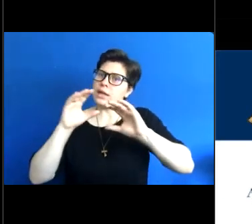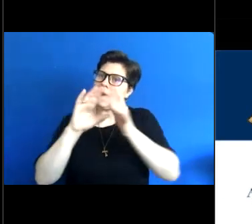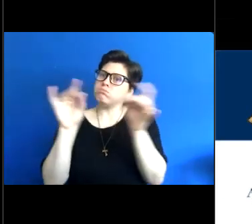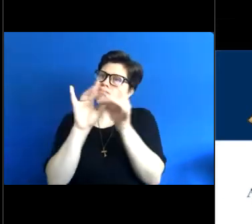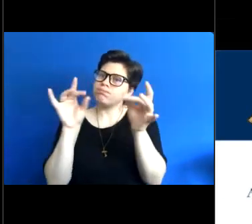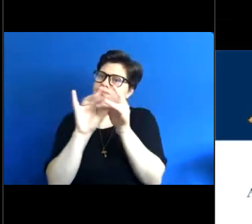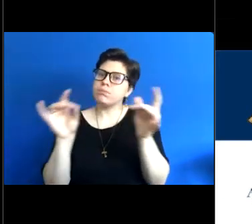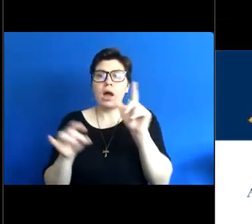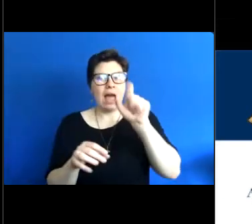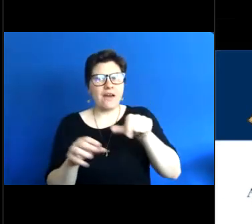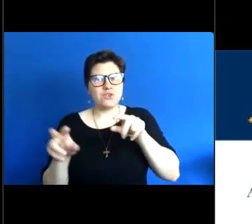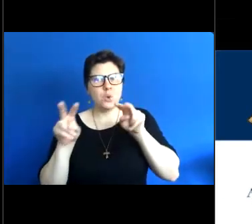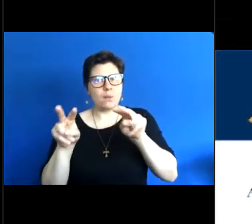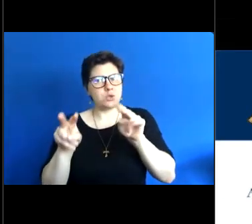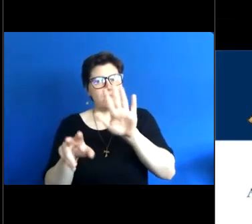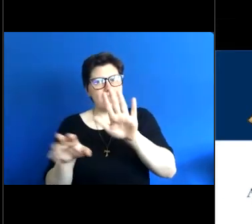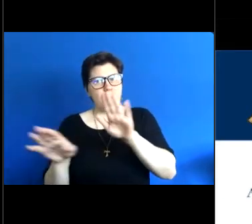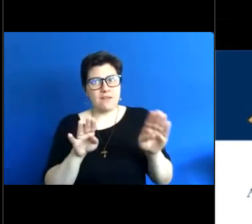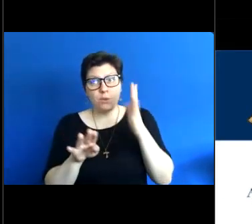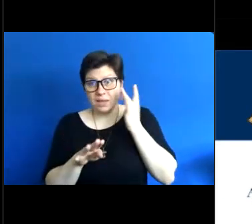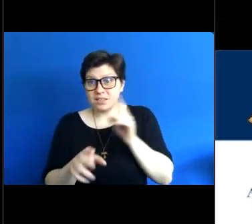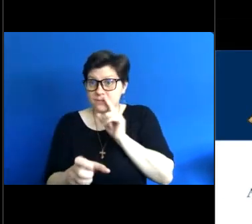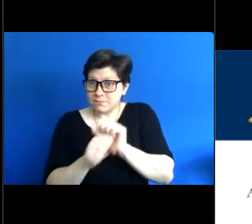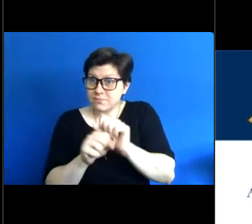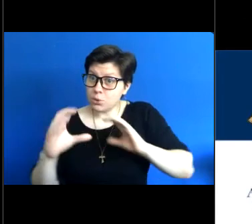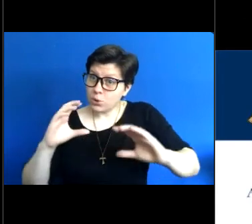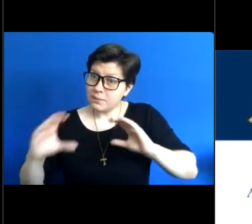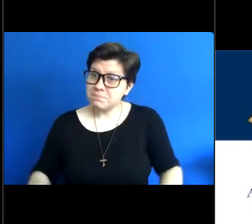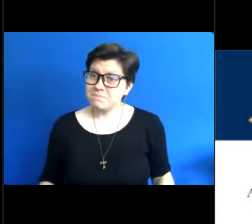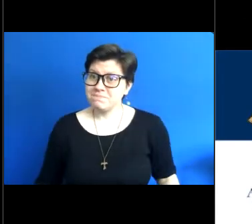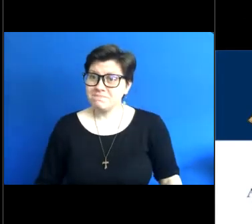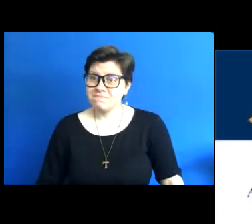because they are communicating, they're just doing it in different ways.